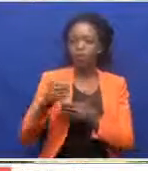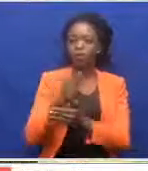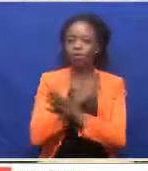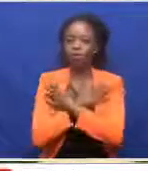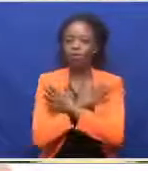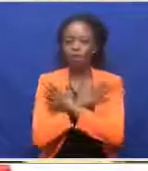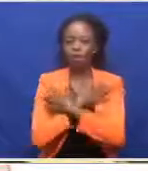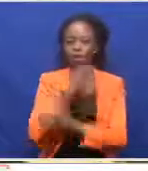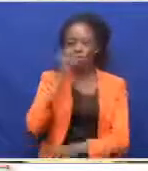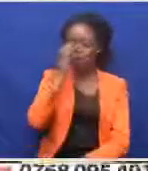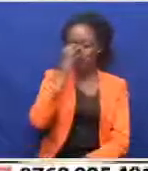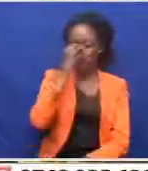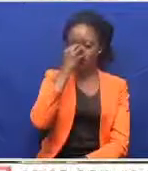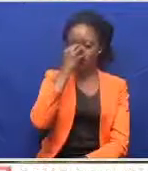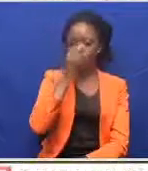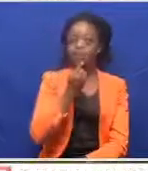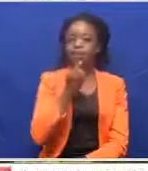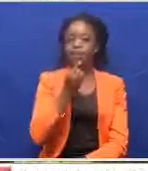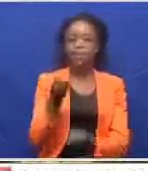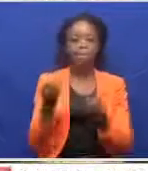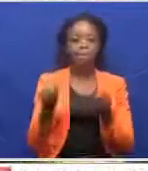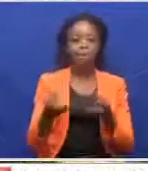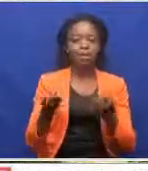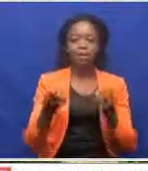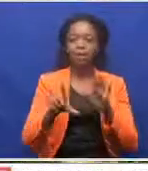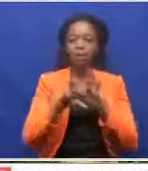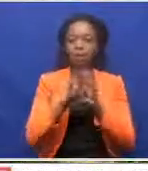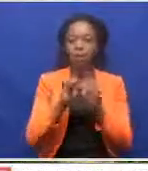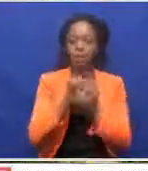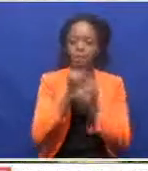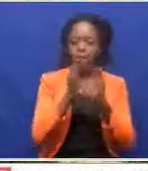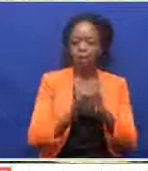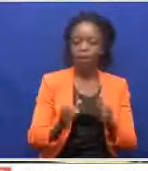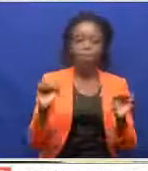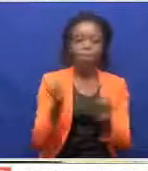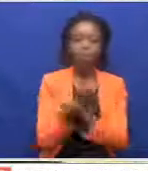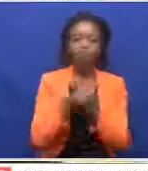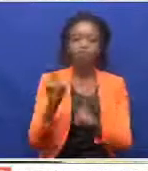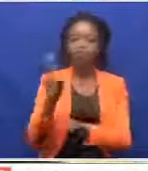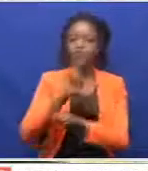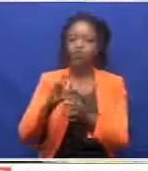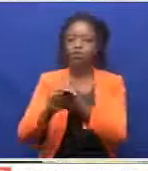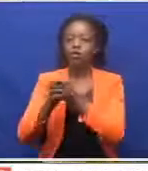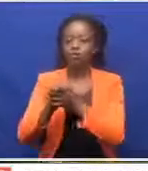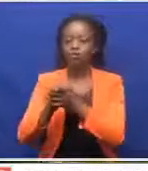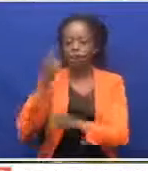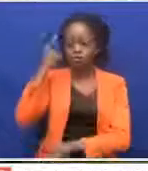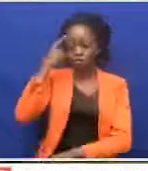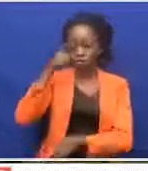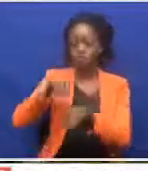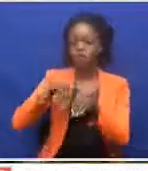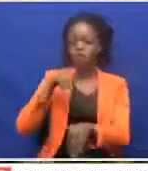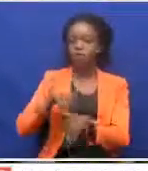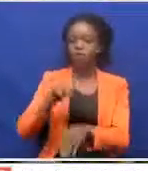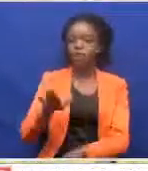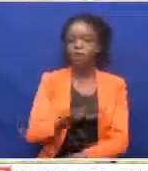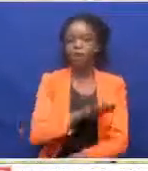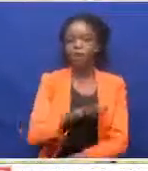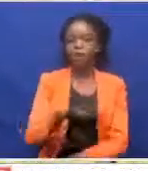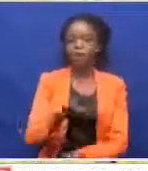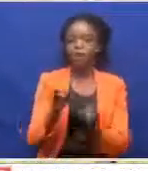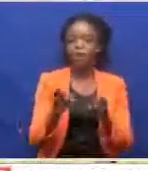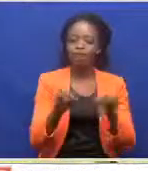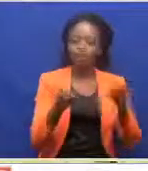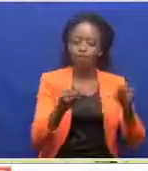of DP Ruto, says many legislators will not use Jubilee Party for re-election if Parliament is dissolved.